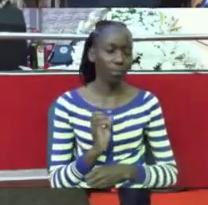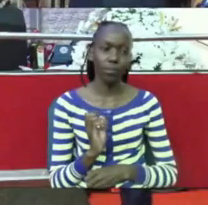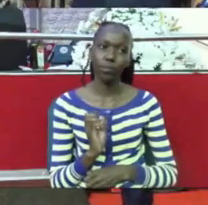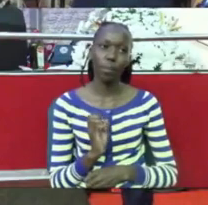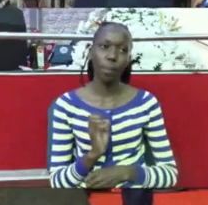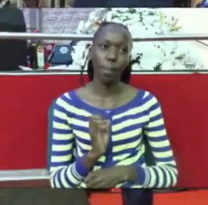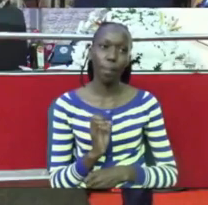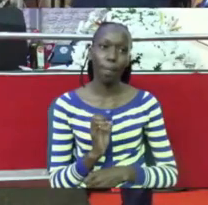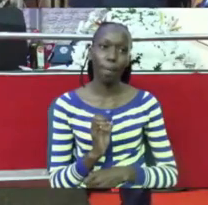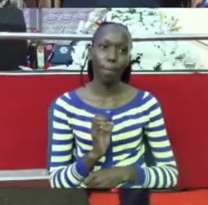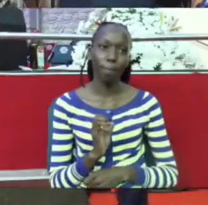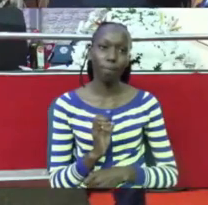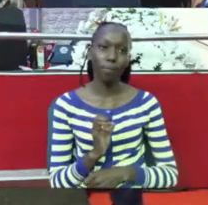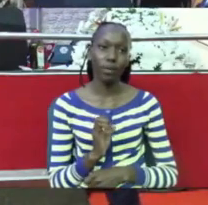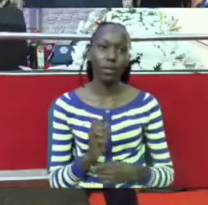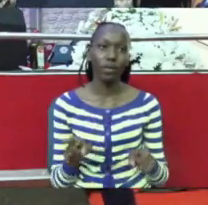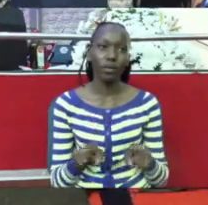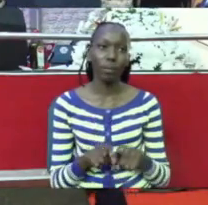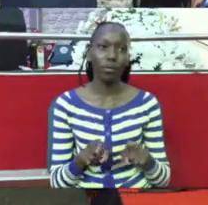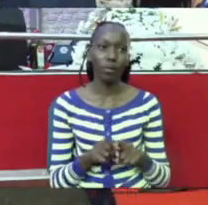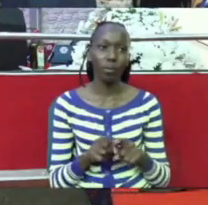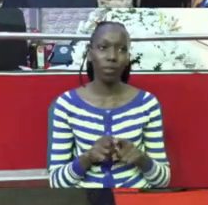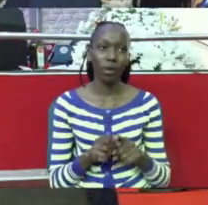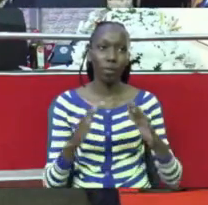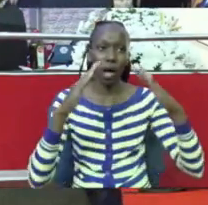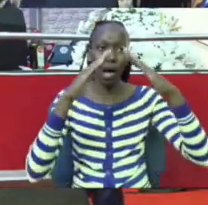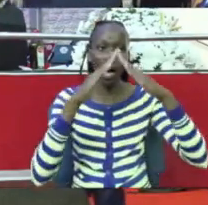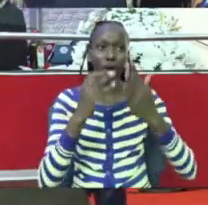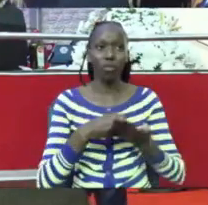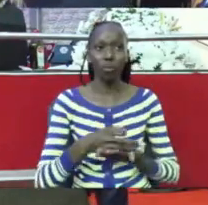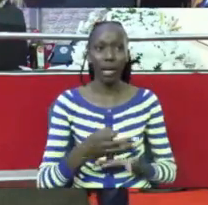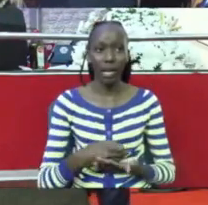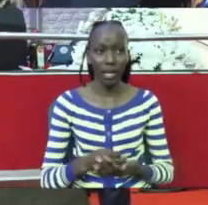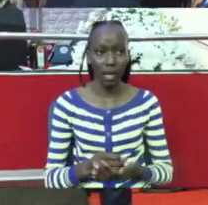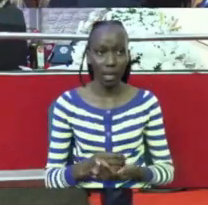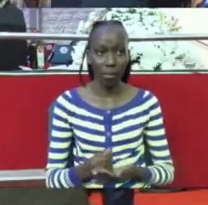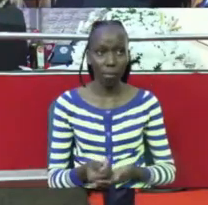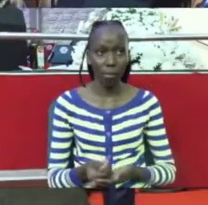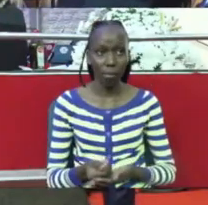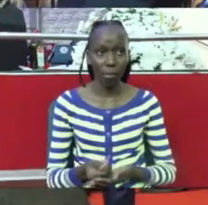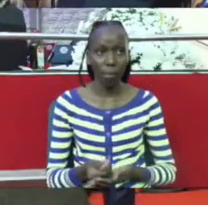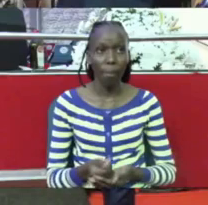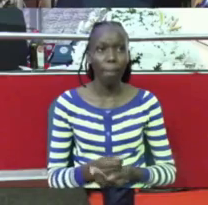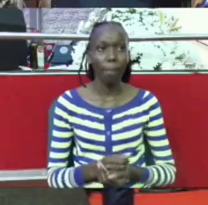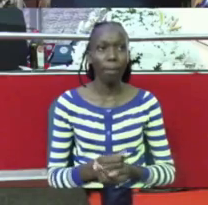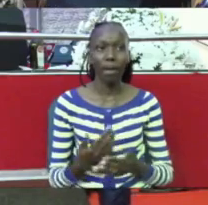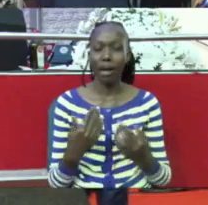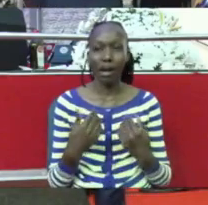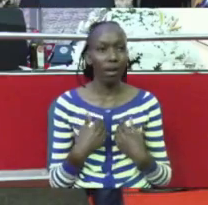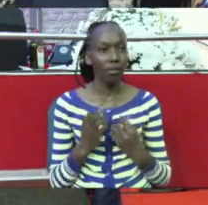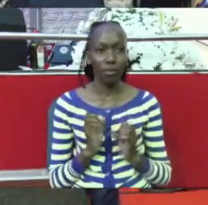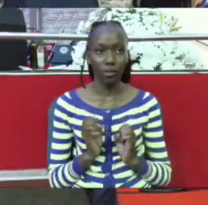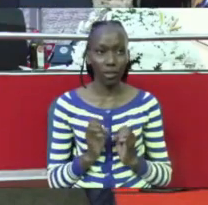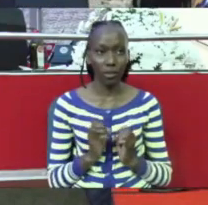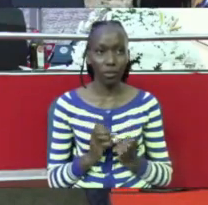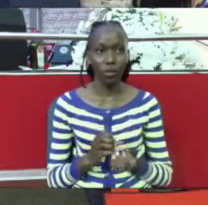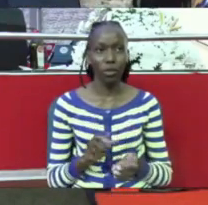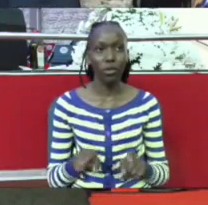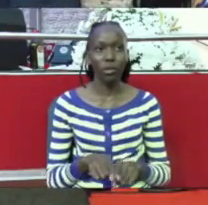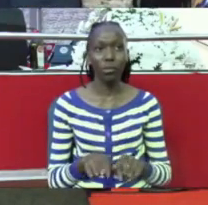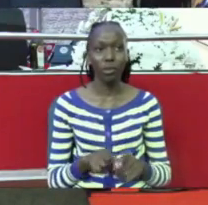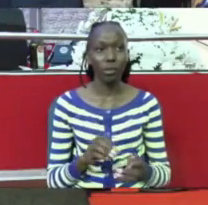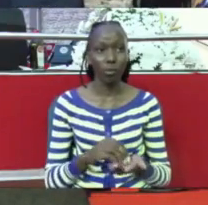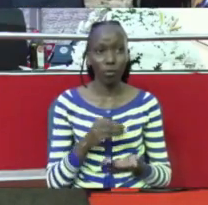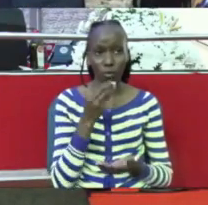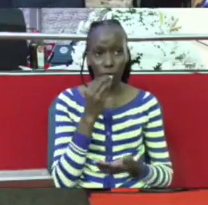hauna kodi ya kulipa nyumba. Or even there is no food at your home. Ama hauna chakula pale nyumbani. I came to say this morning. Nimekuja